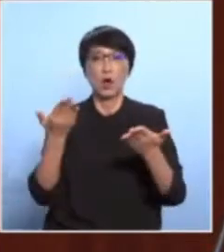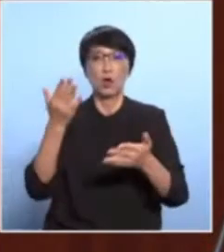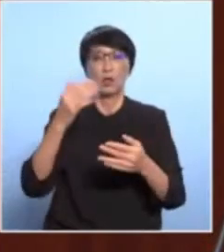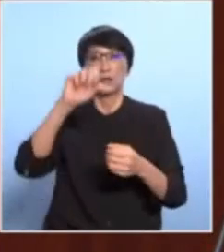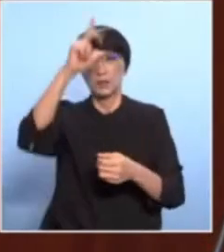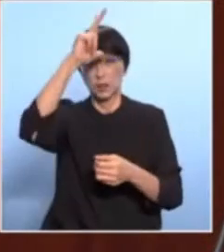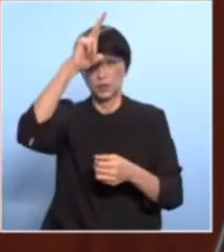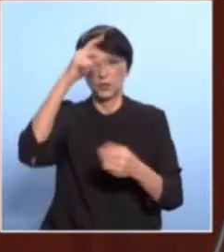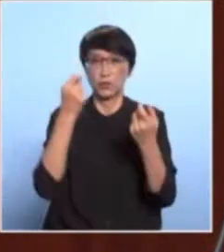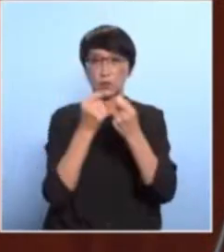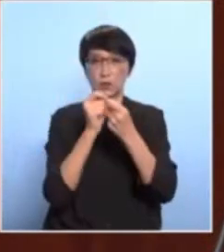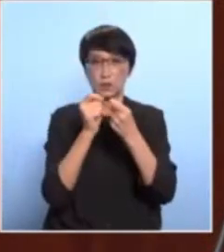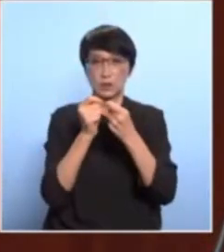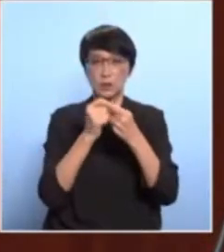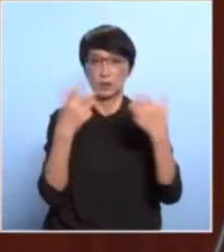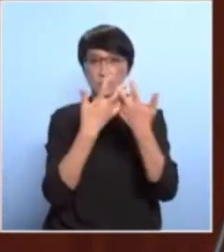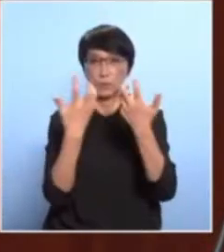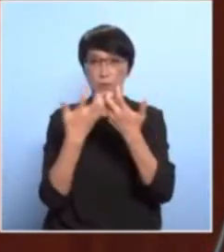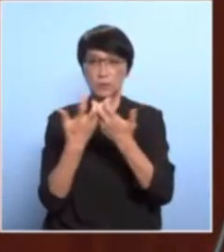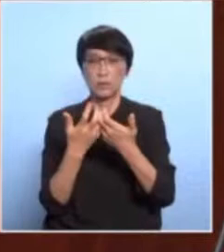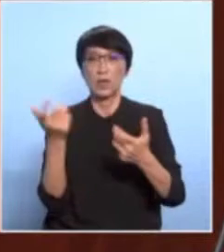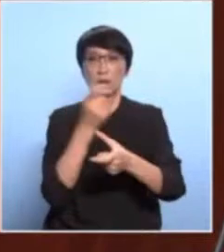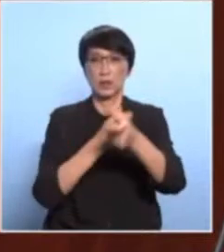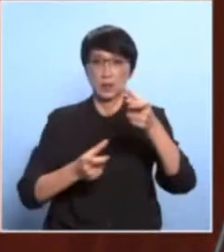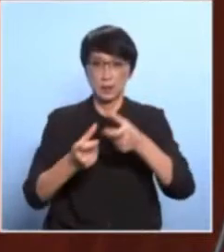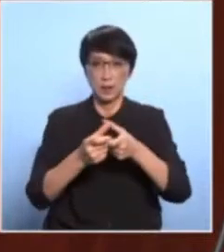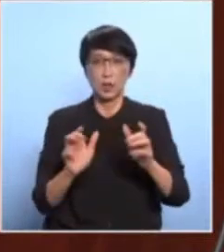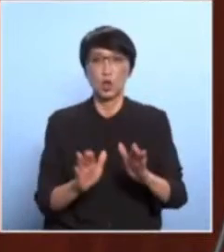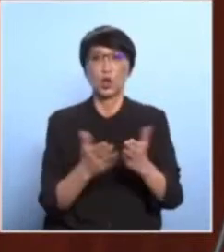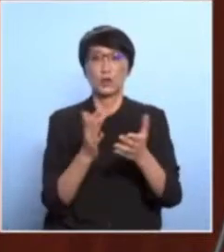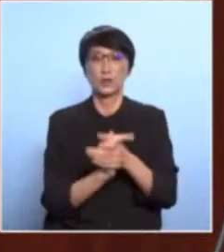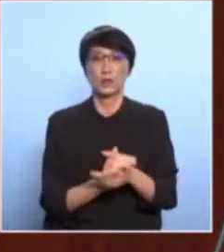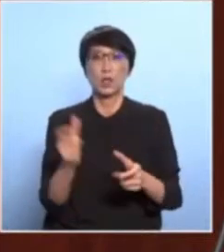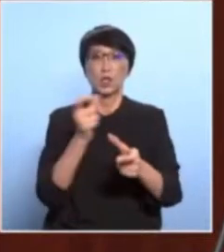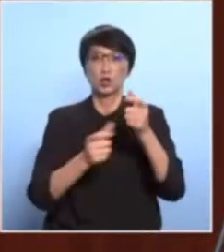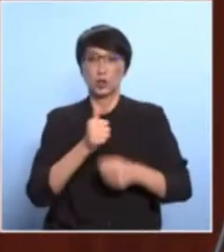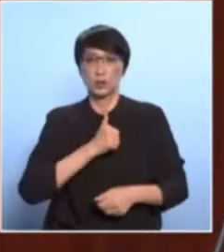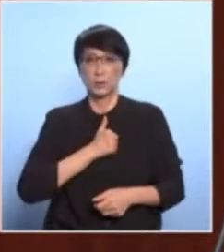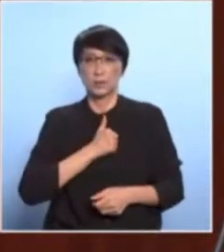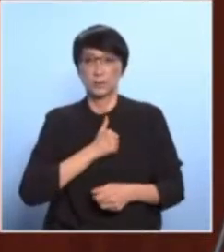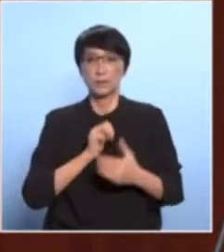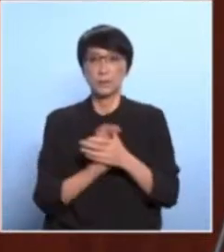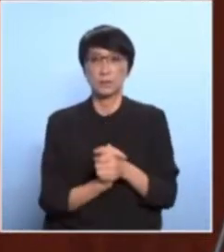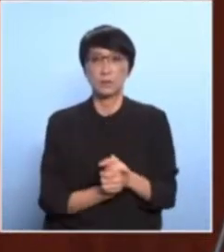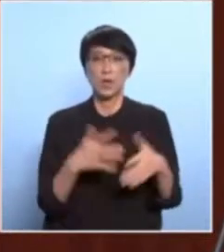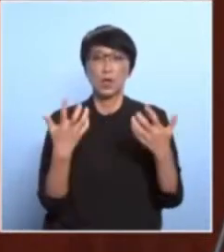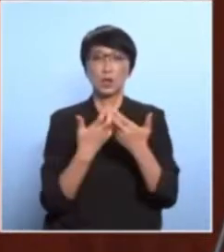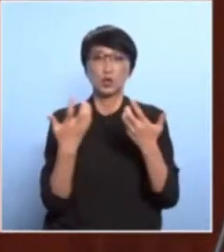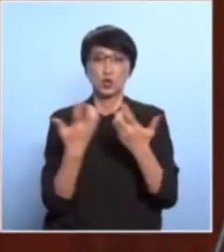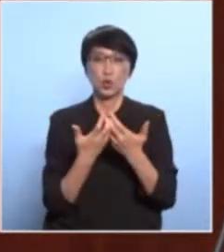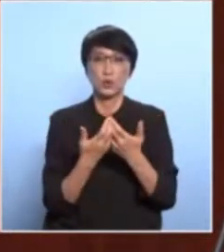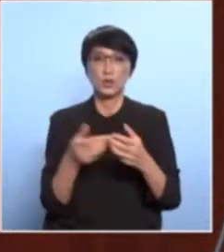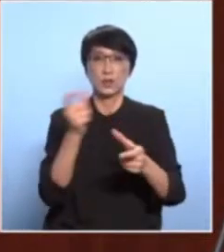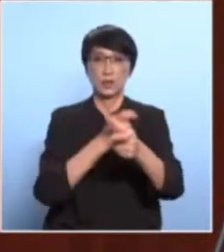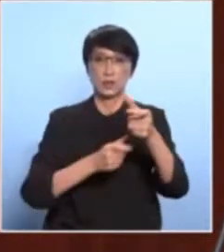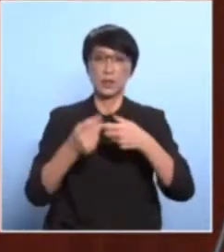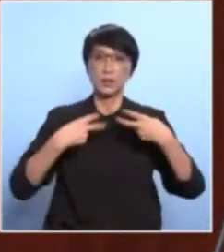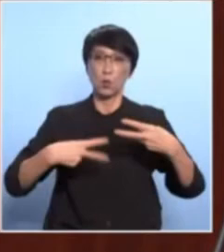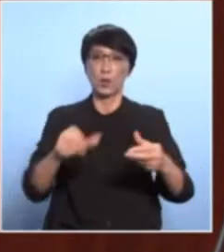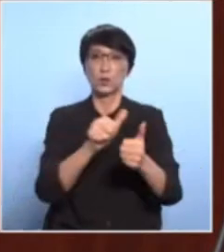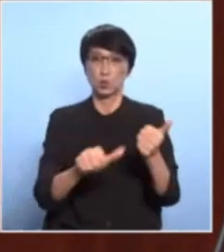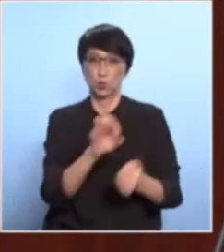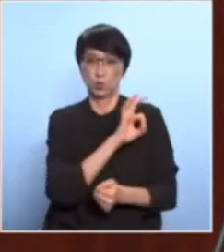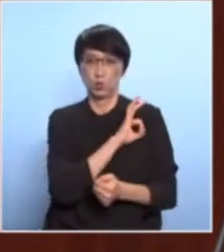using artificial intelligence, AI, and opening up more government data to accelerate development of digital economy.